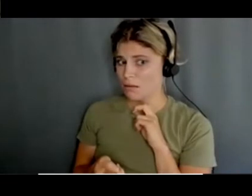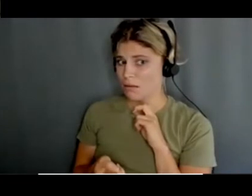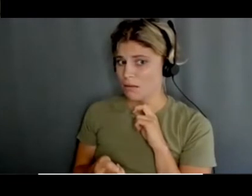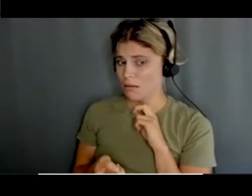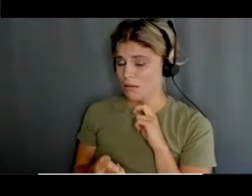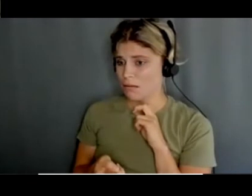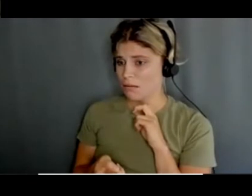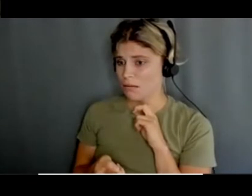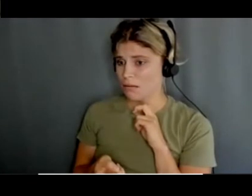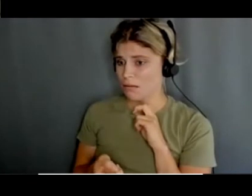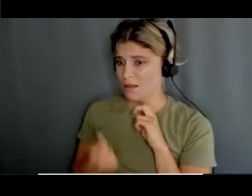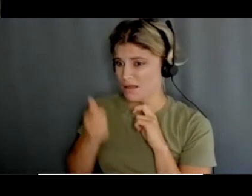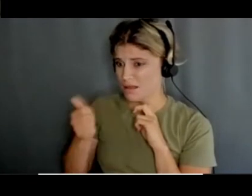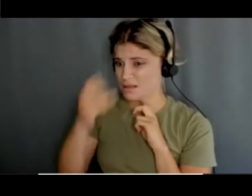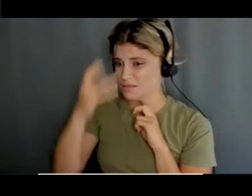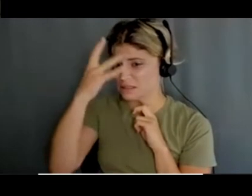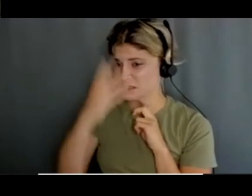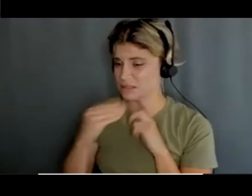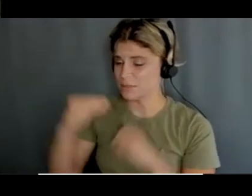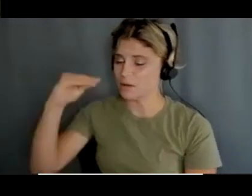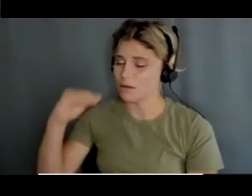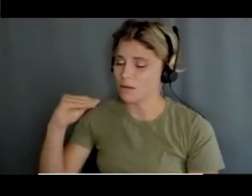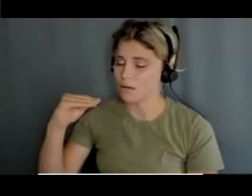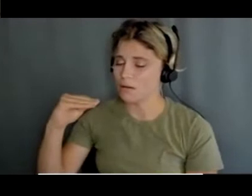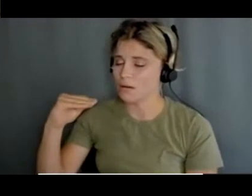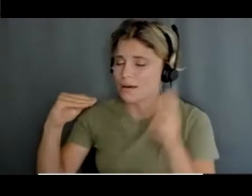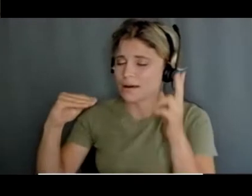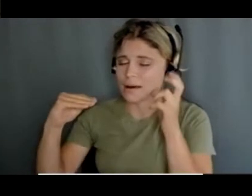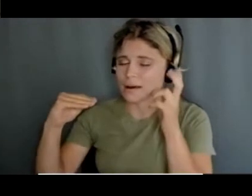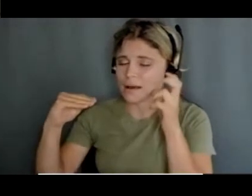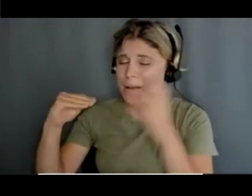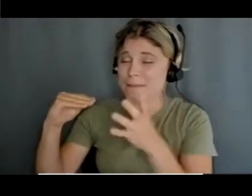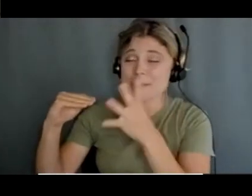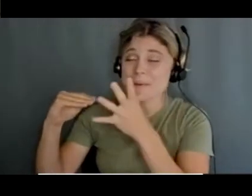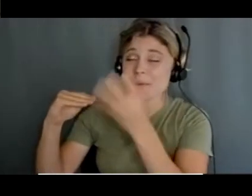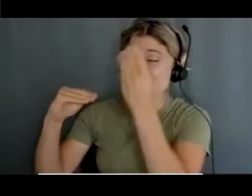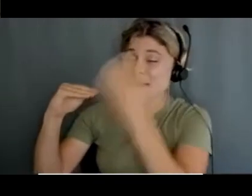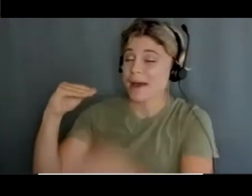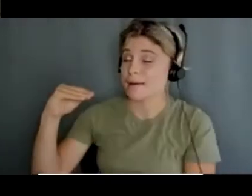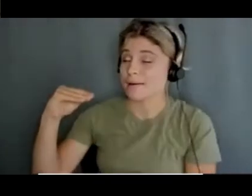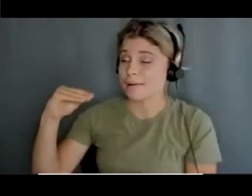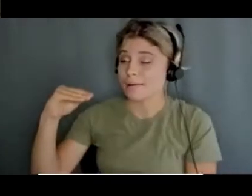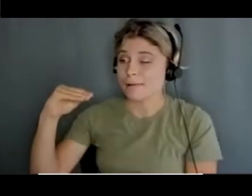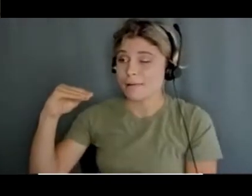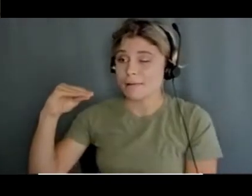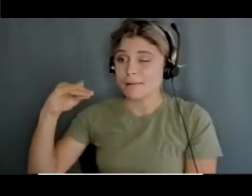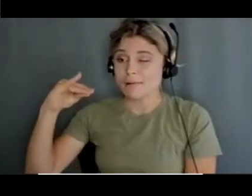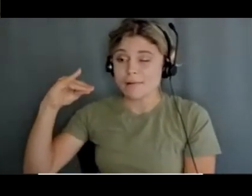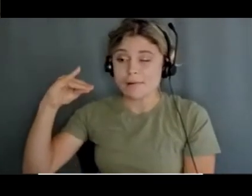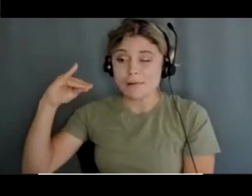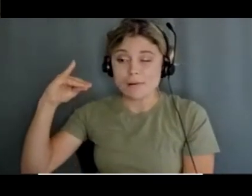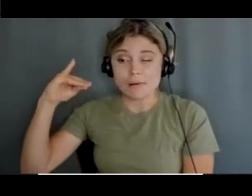It was asleep, but when it heard the little chicken shout, "Mother!" it slowly opened one